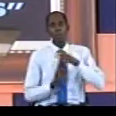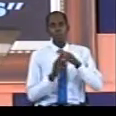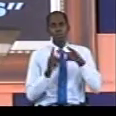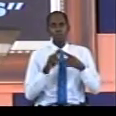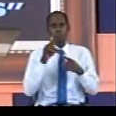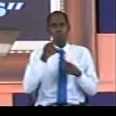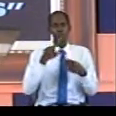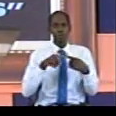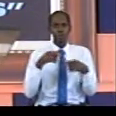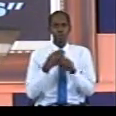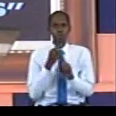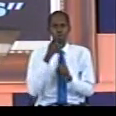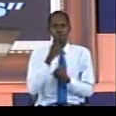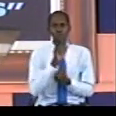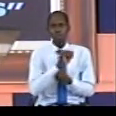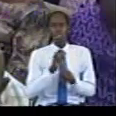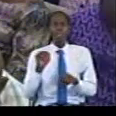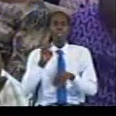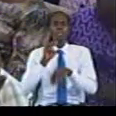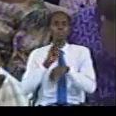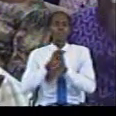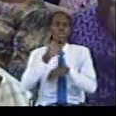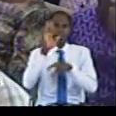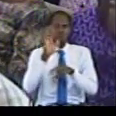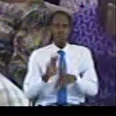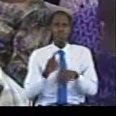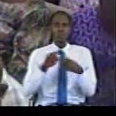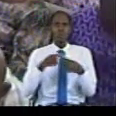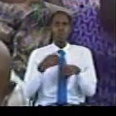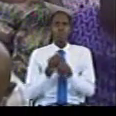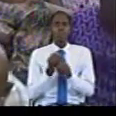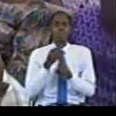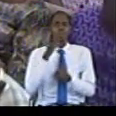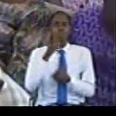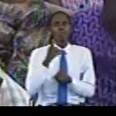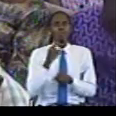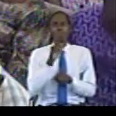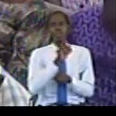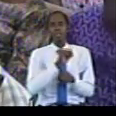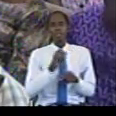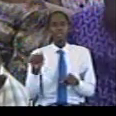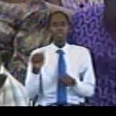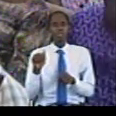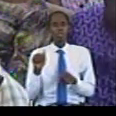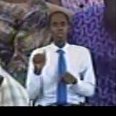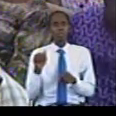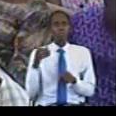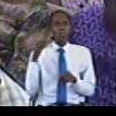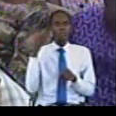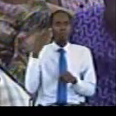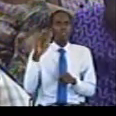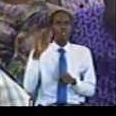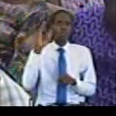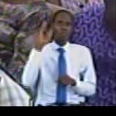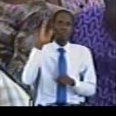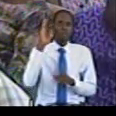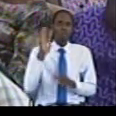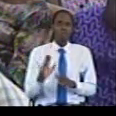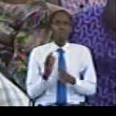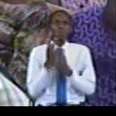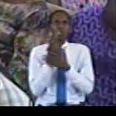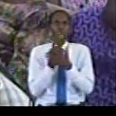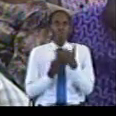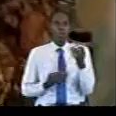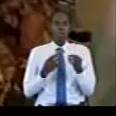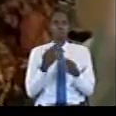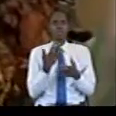a minister. Somebody there, a minister. And a witness, somebody there, a witness, both of these things